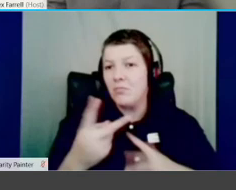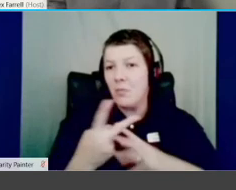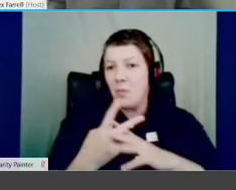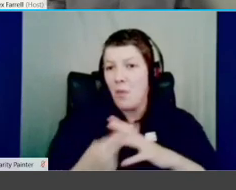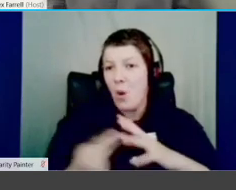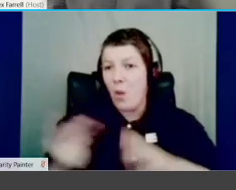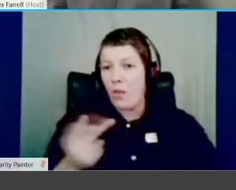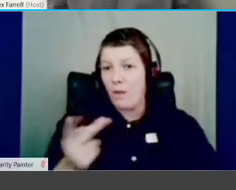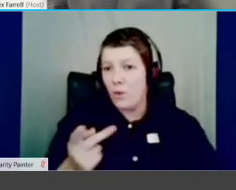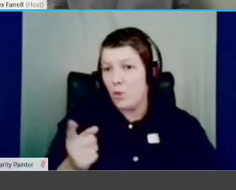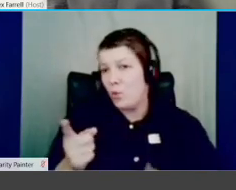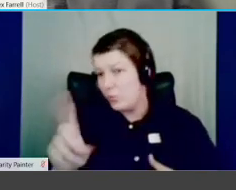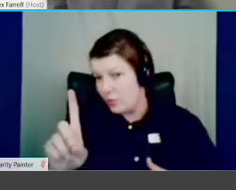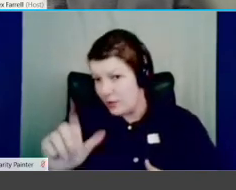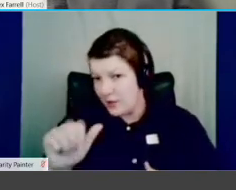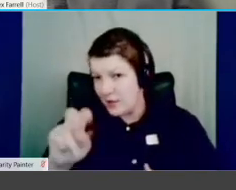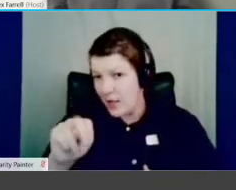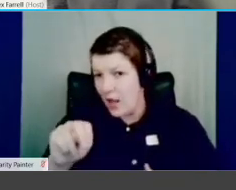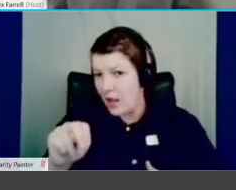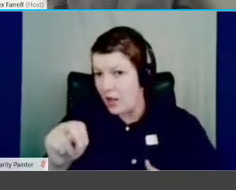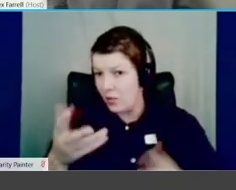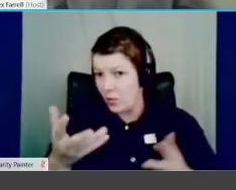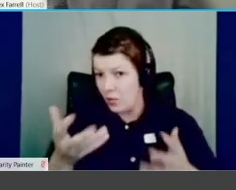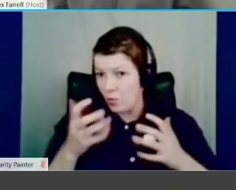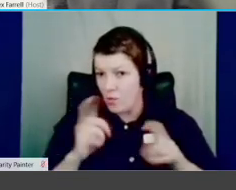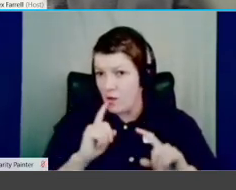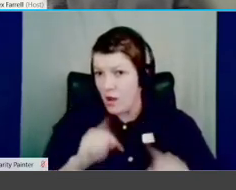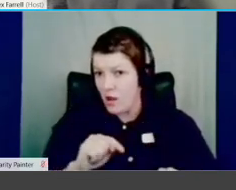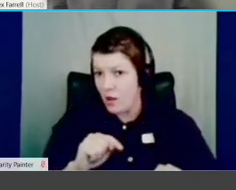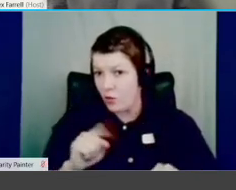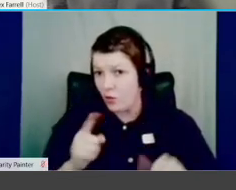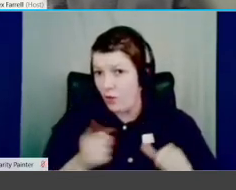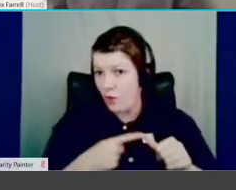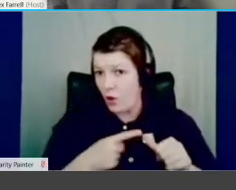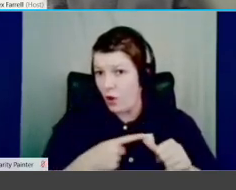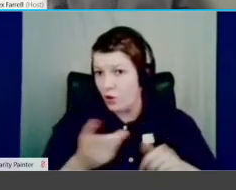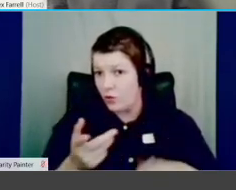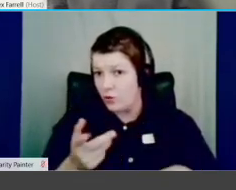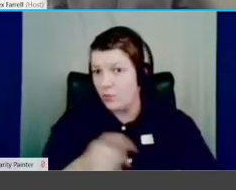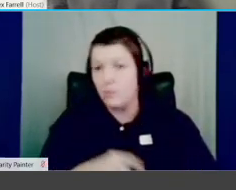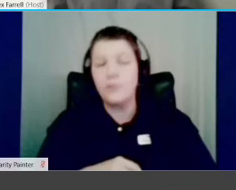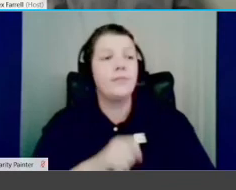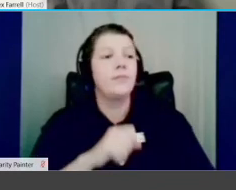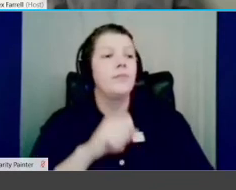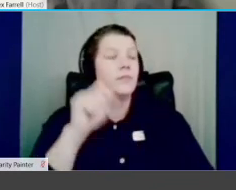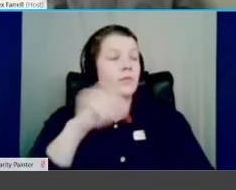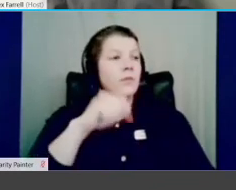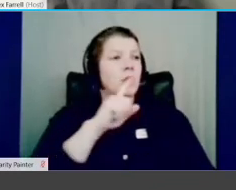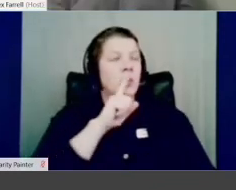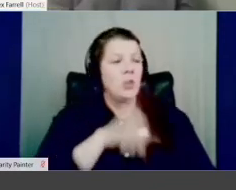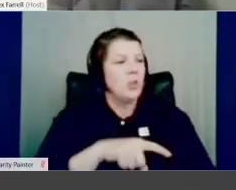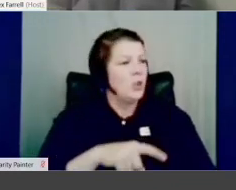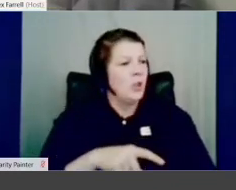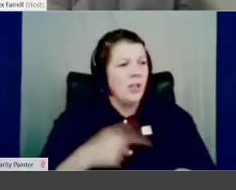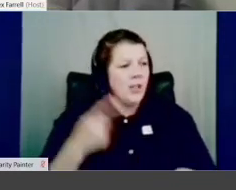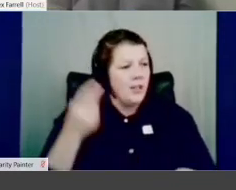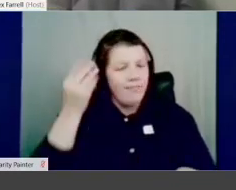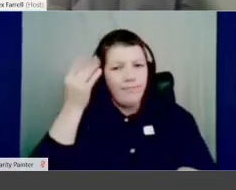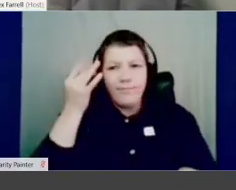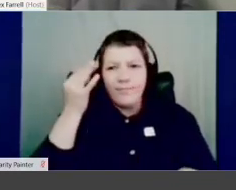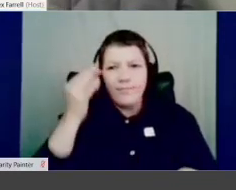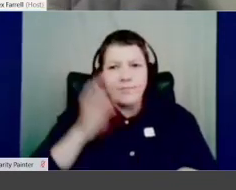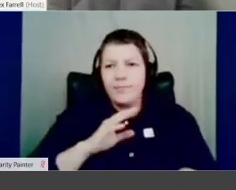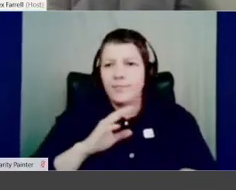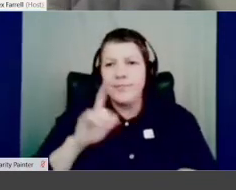want to start with that? Sure. I can't think of any example where I've seen that in particular.